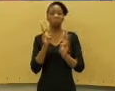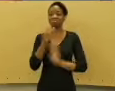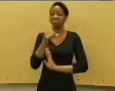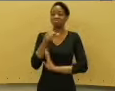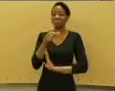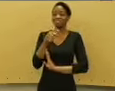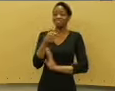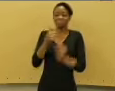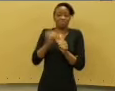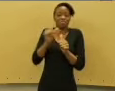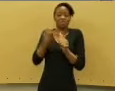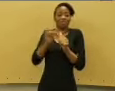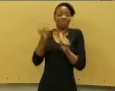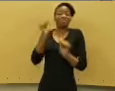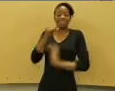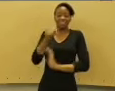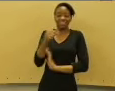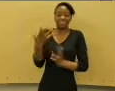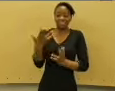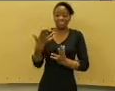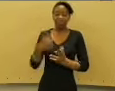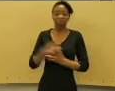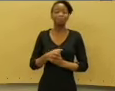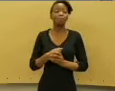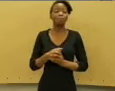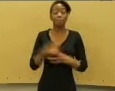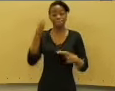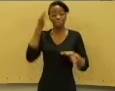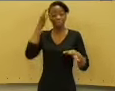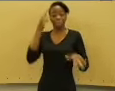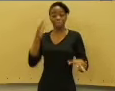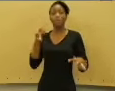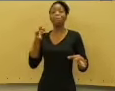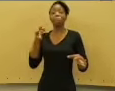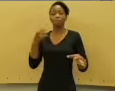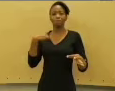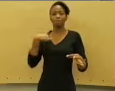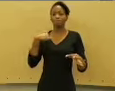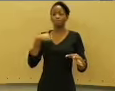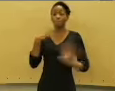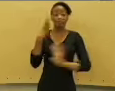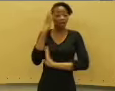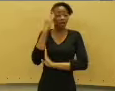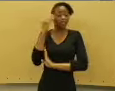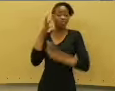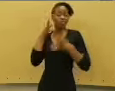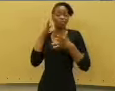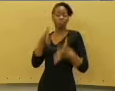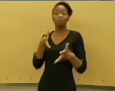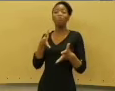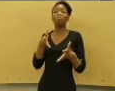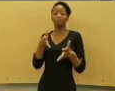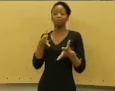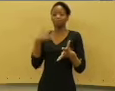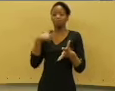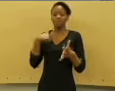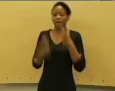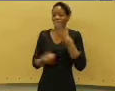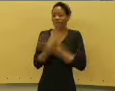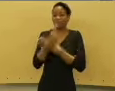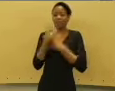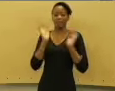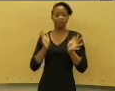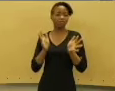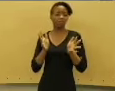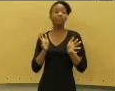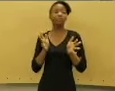dry. Amazing. And I decided, if I can experience this, and this is what happened to me, and I thought about all